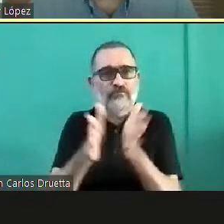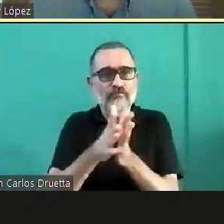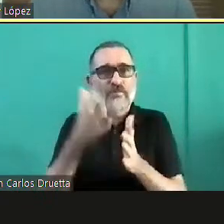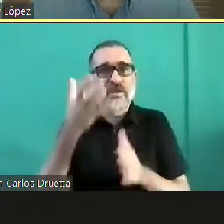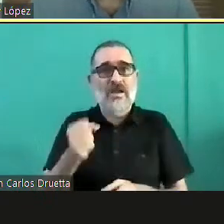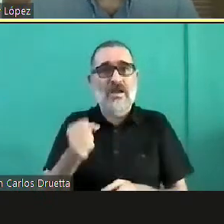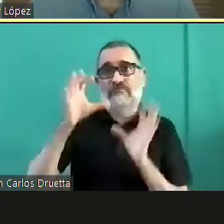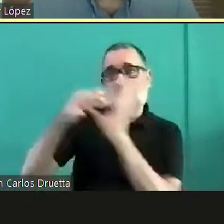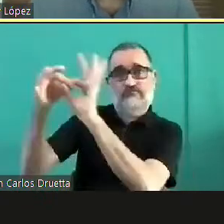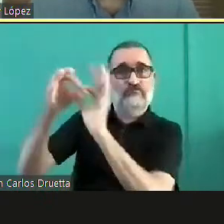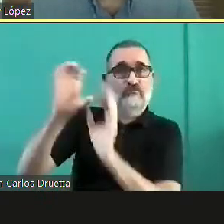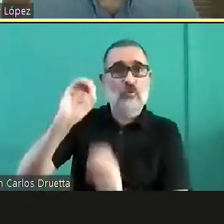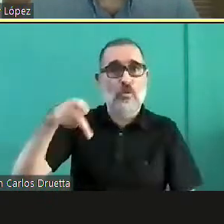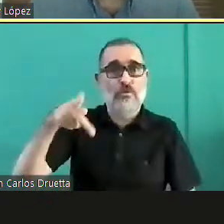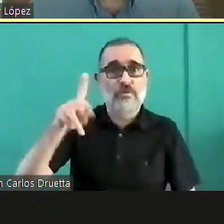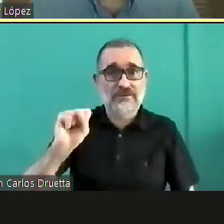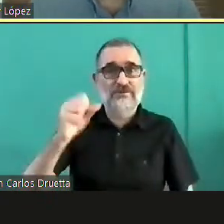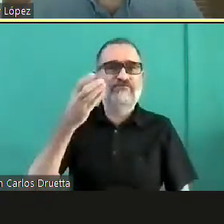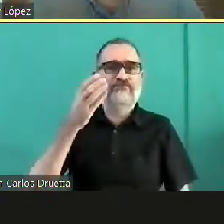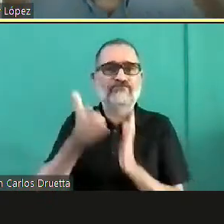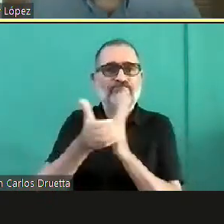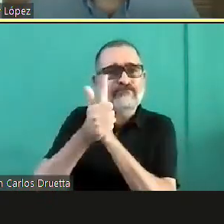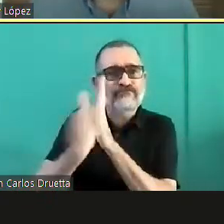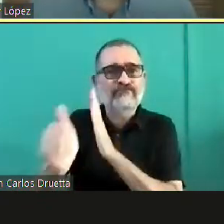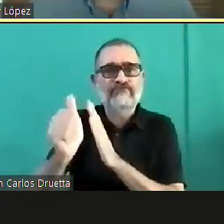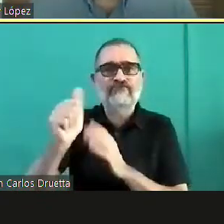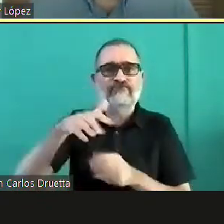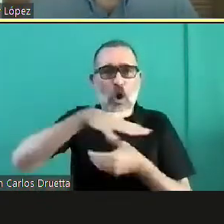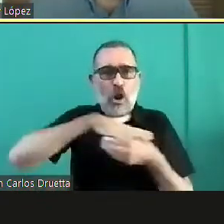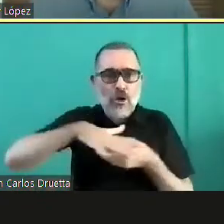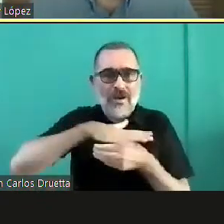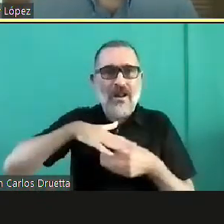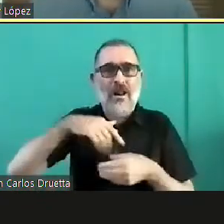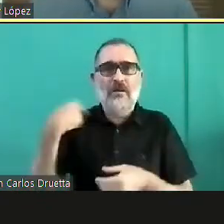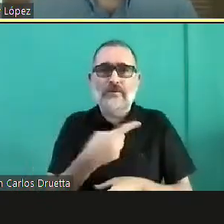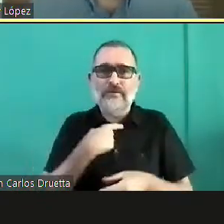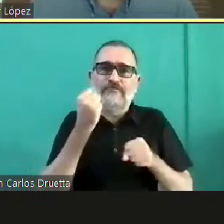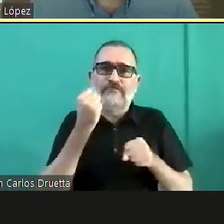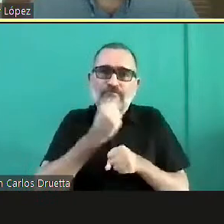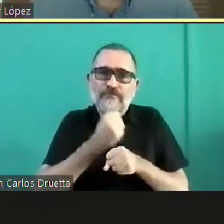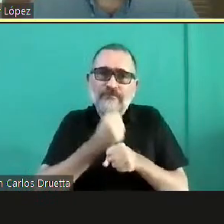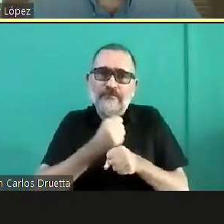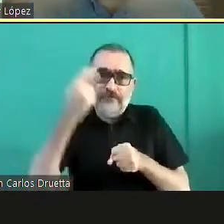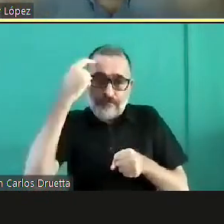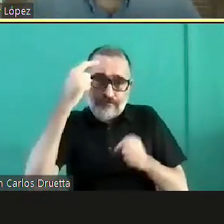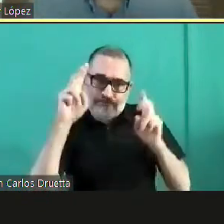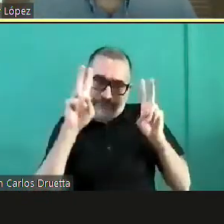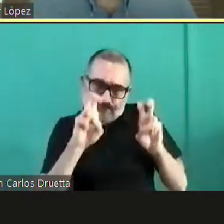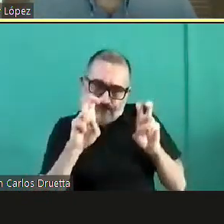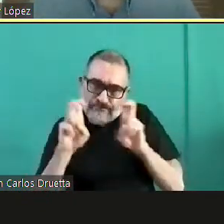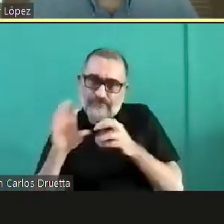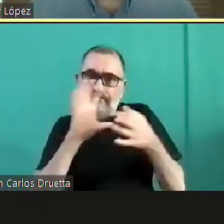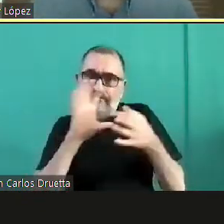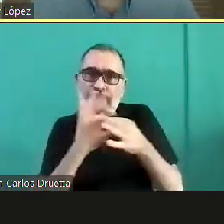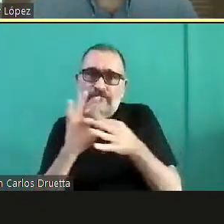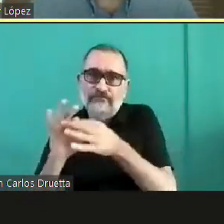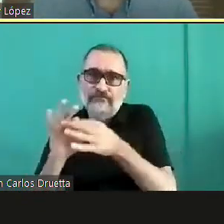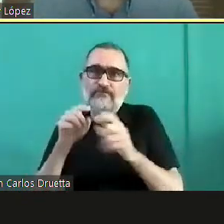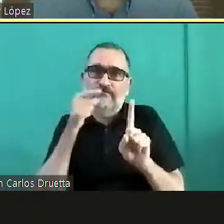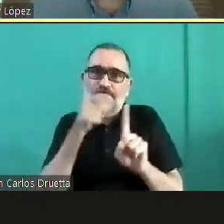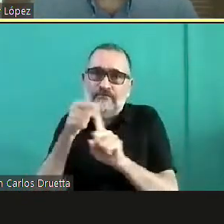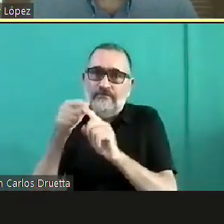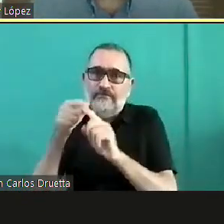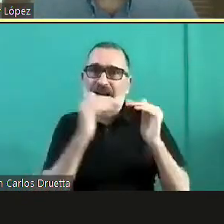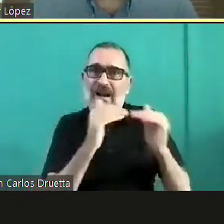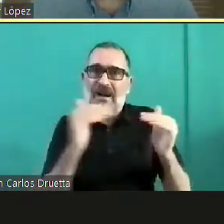to the pandemic, at a certain point, there was a lot of pressure. We were getting a lot of pushback